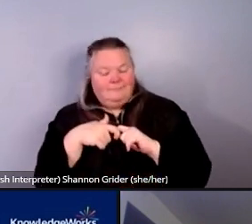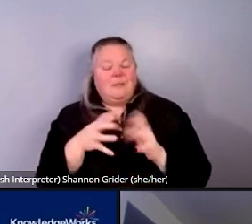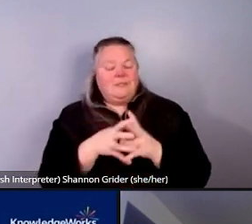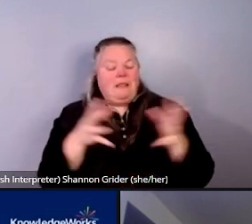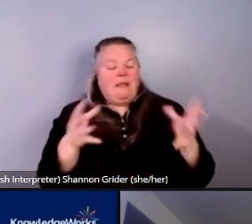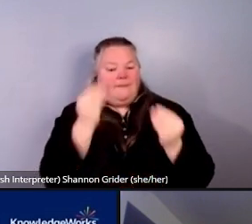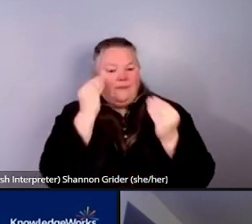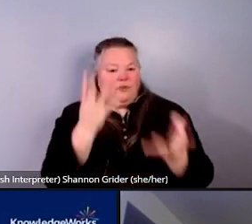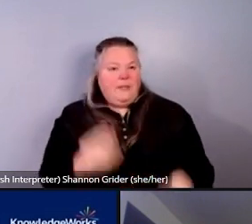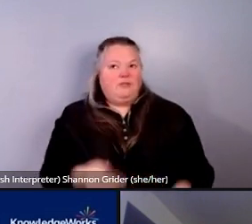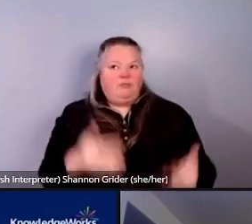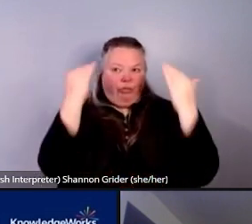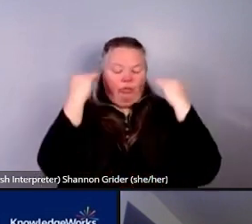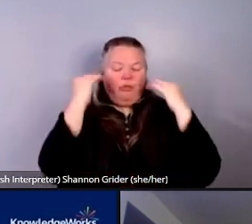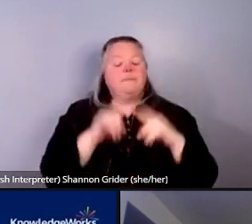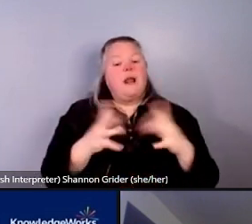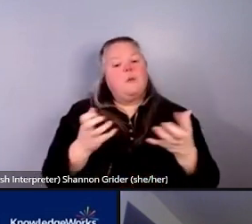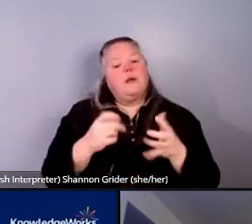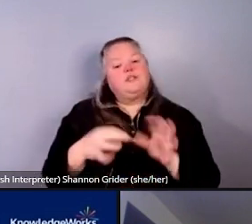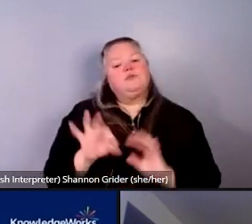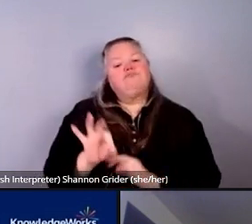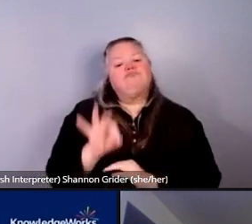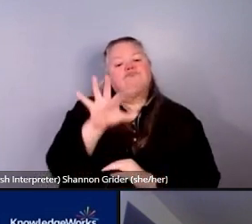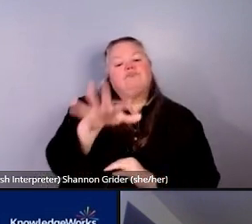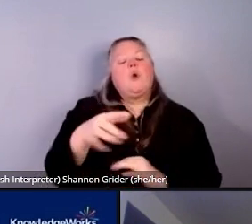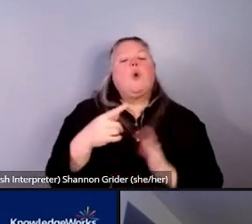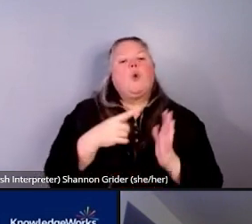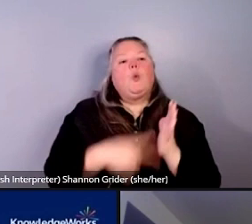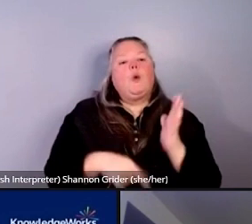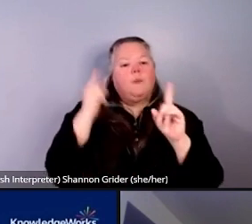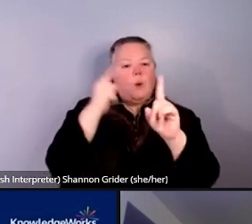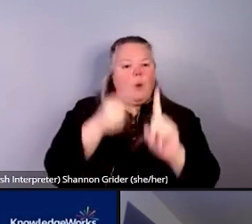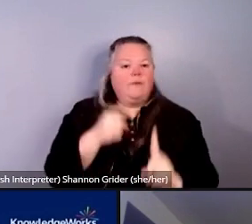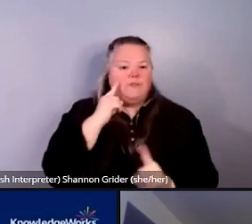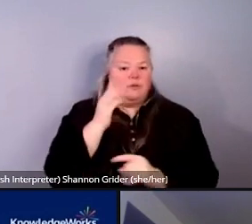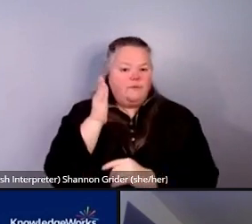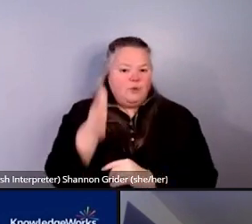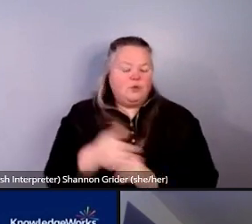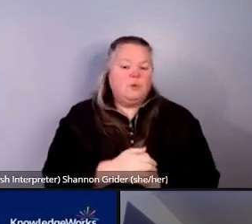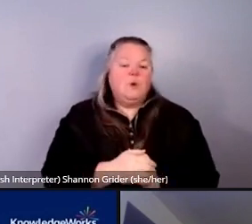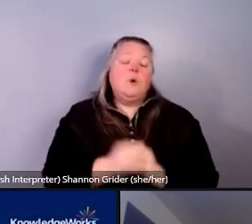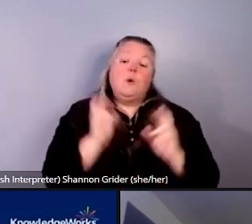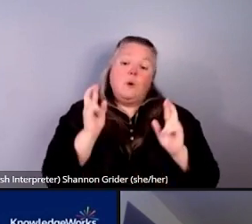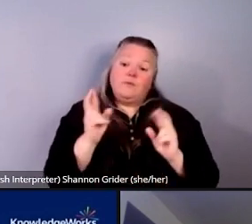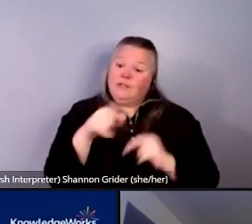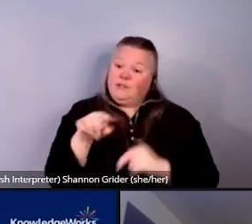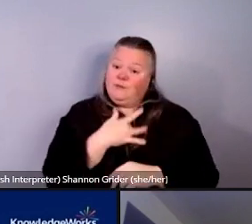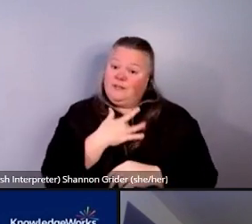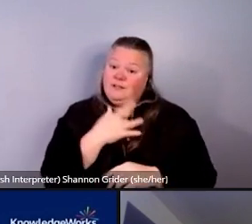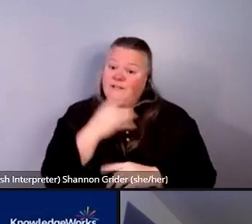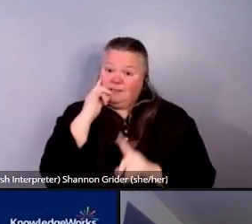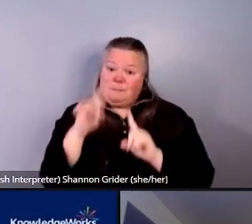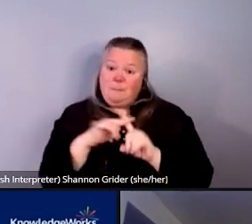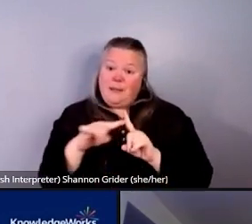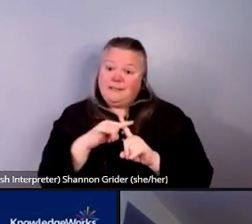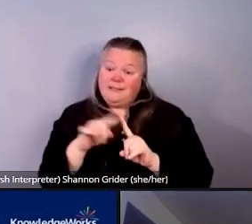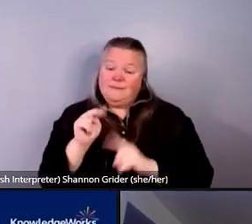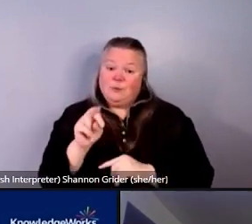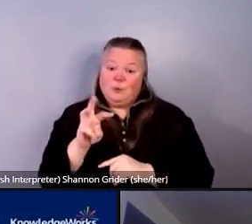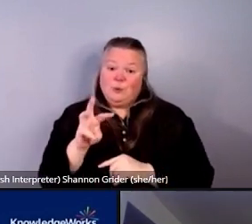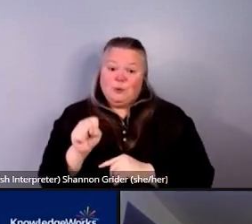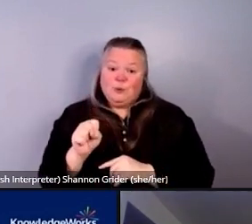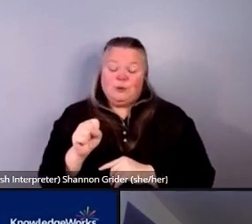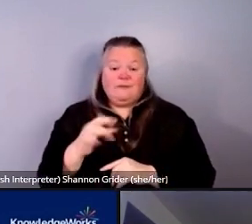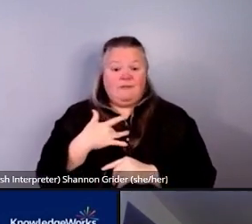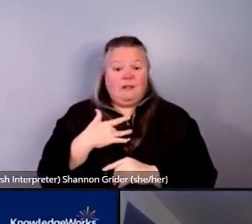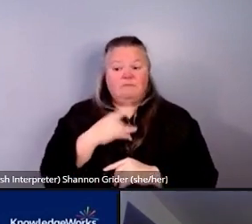you a peek into where we're hoping to go with this work. Hopefully this is positive news that you all will find exciting